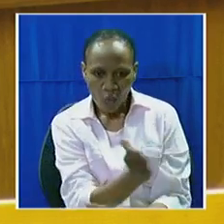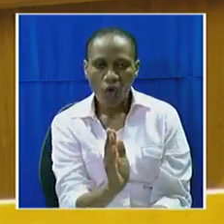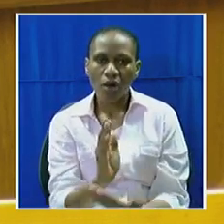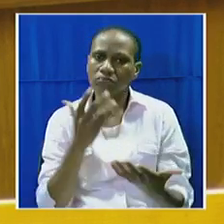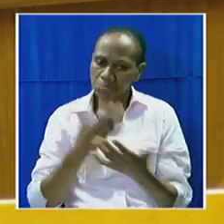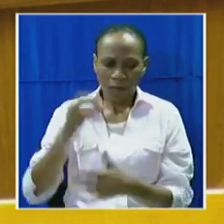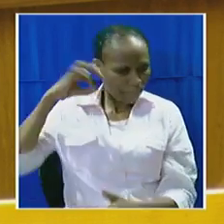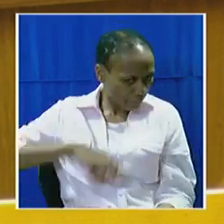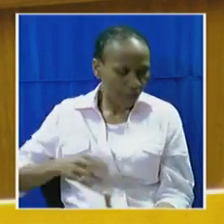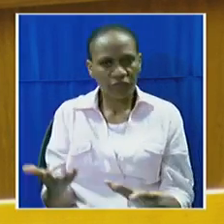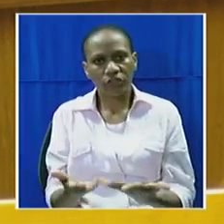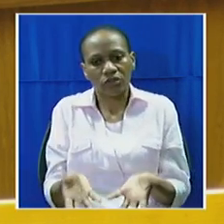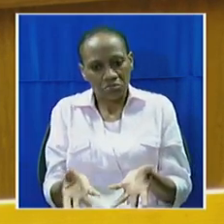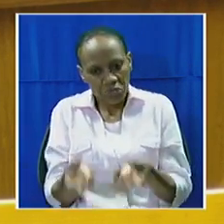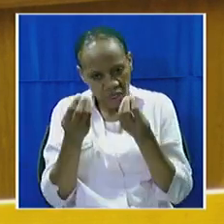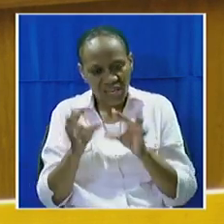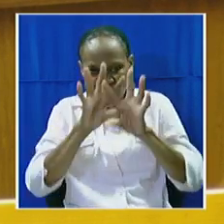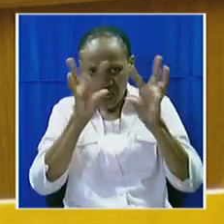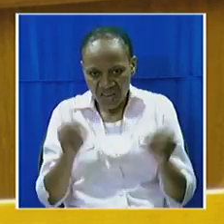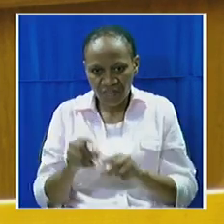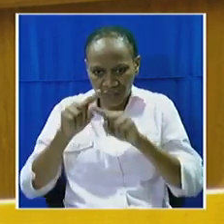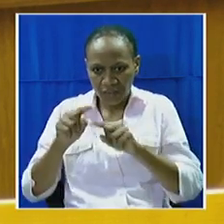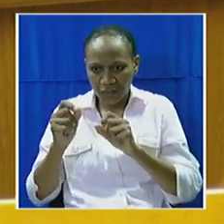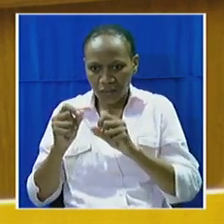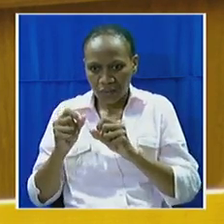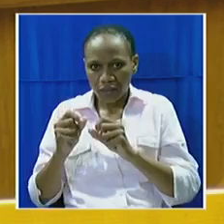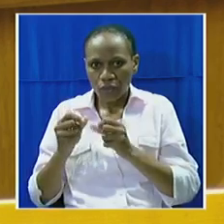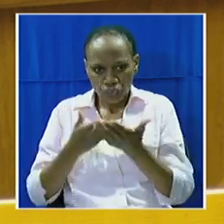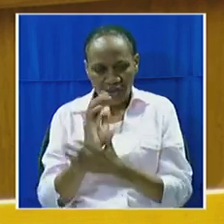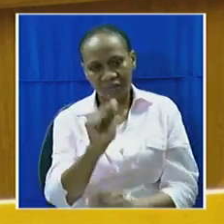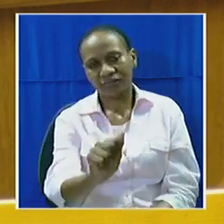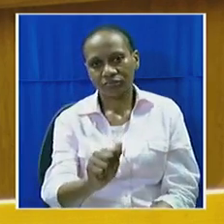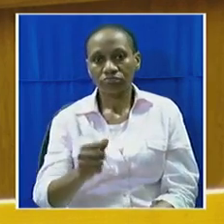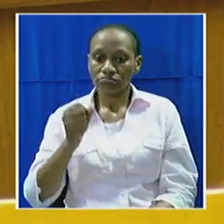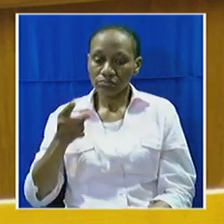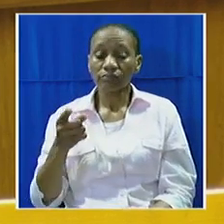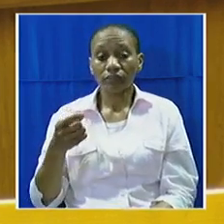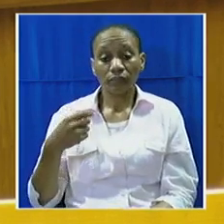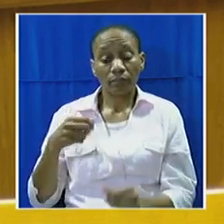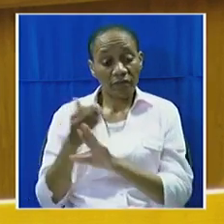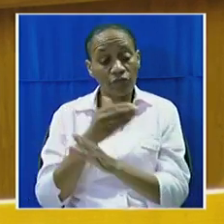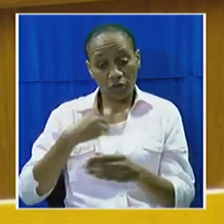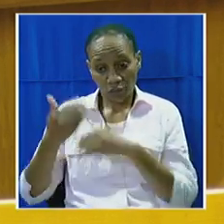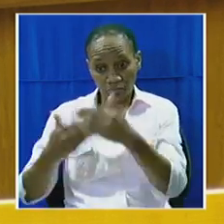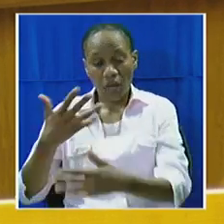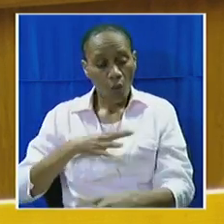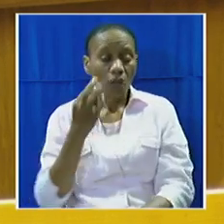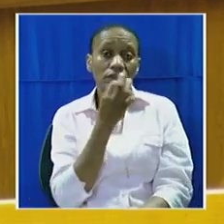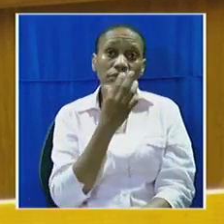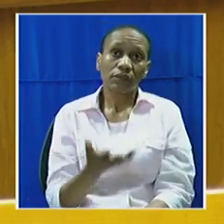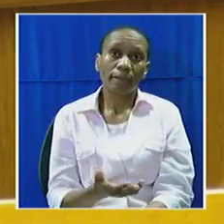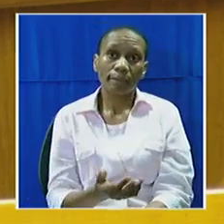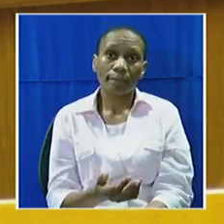gain and get that which they are supposed to? But I want to say, even before I go on, Chair, that you